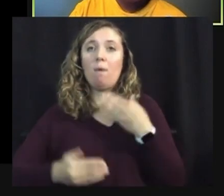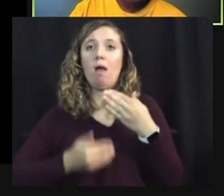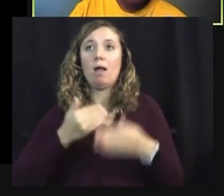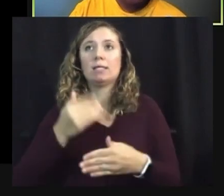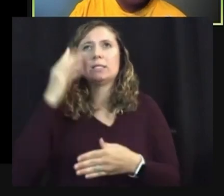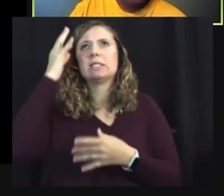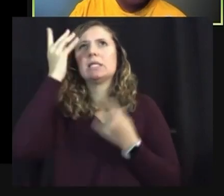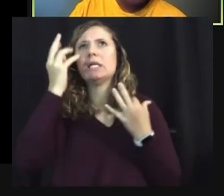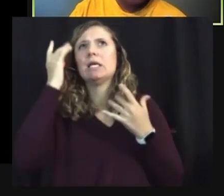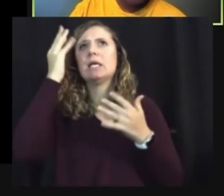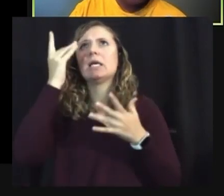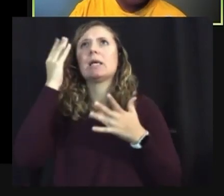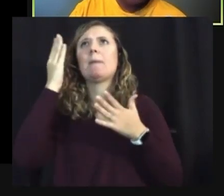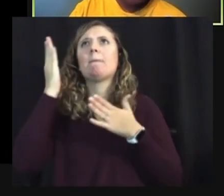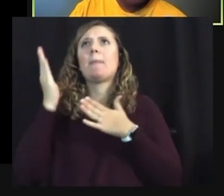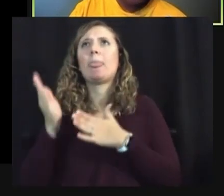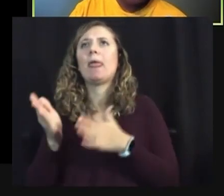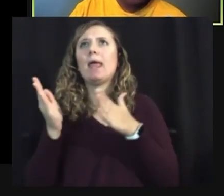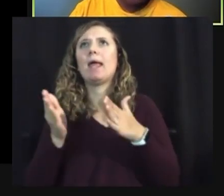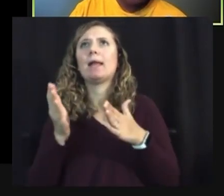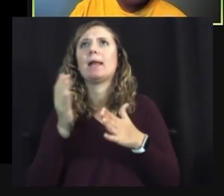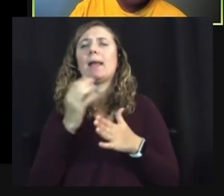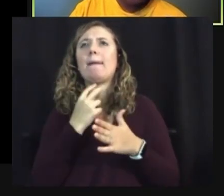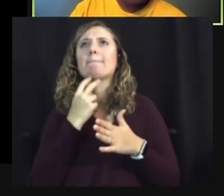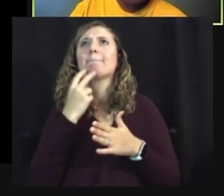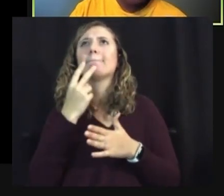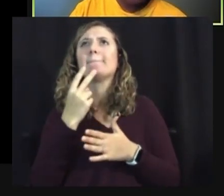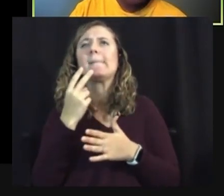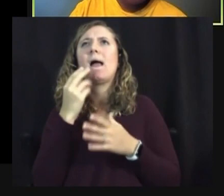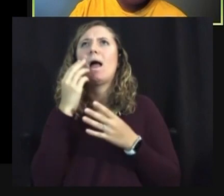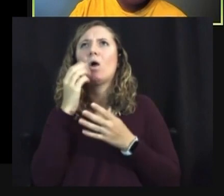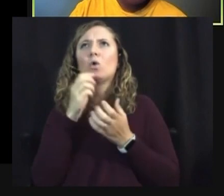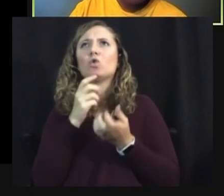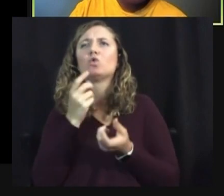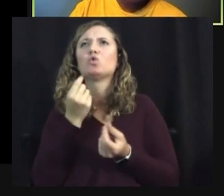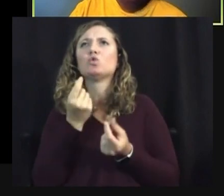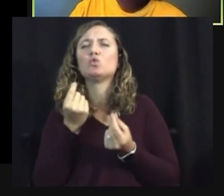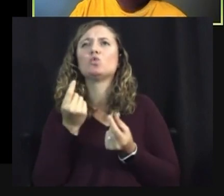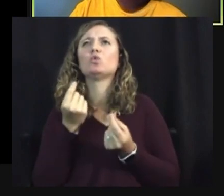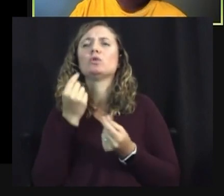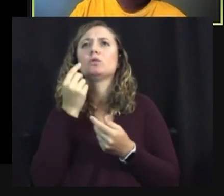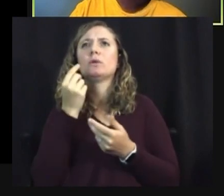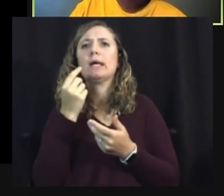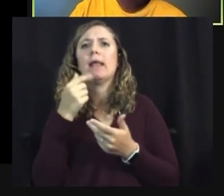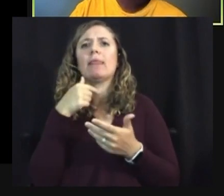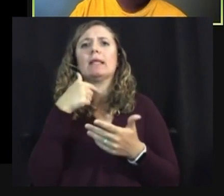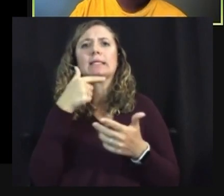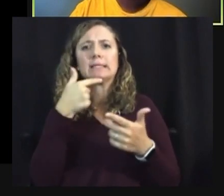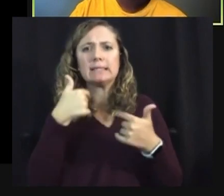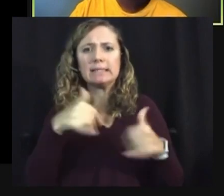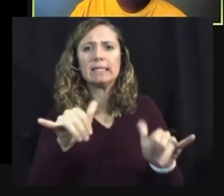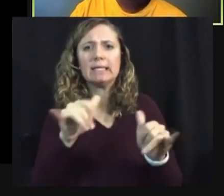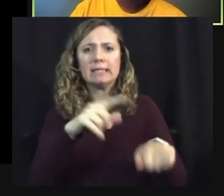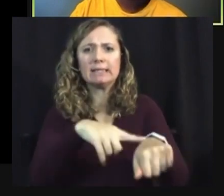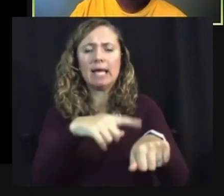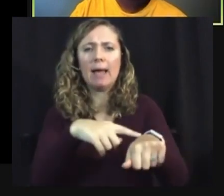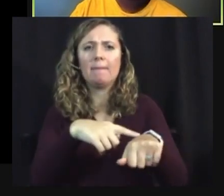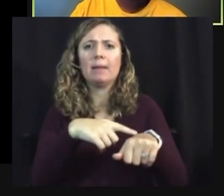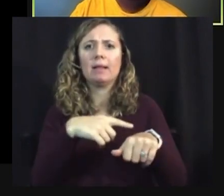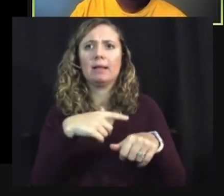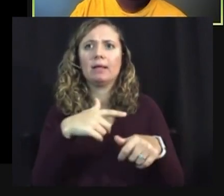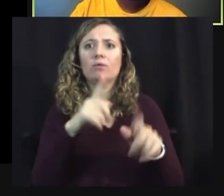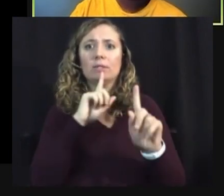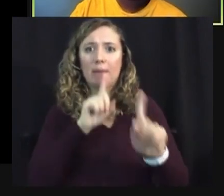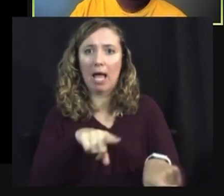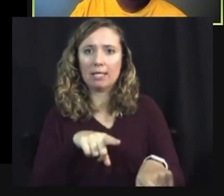say, planning the movements my body has to do, and still get it out in a timely manner. Other times,